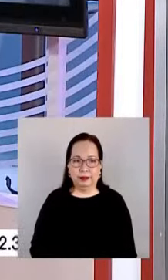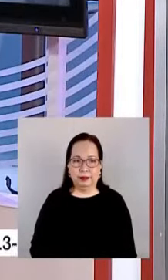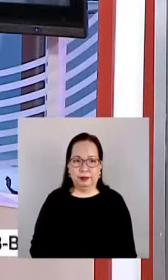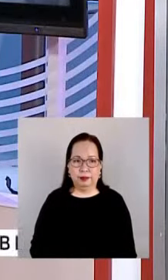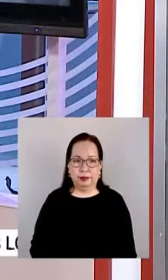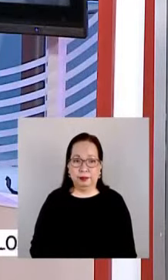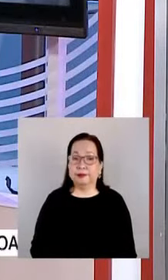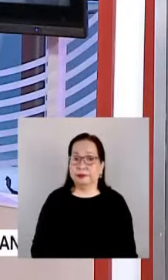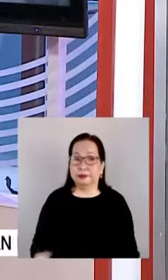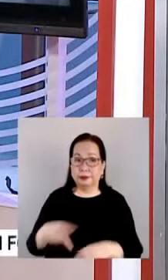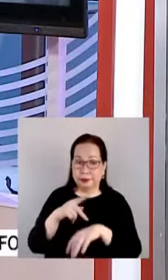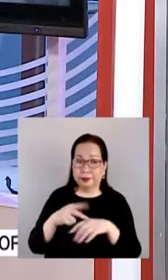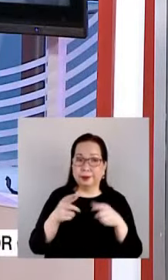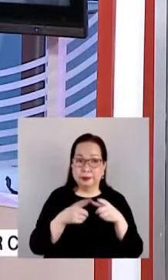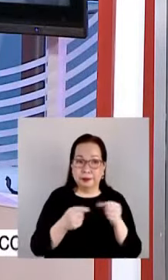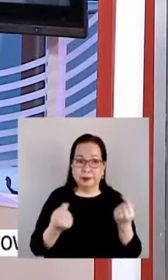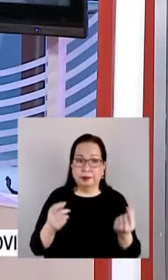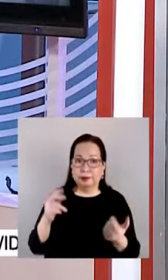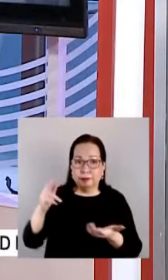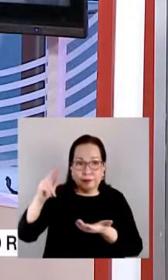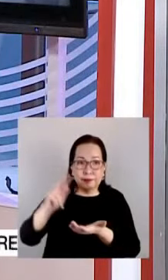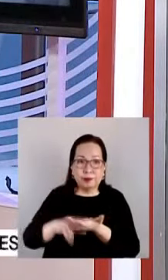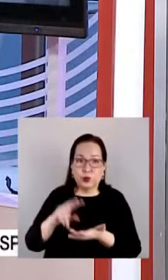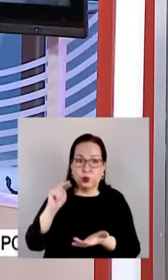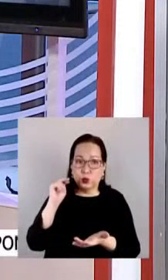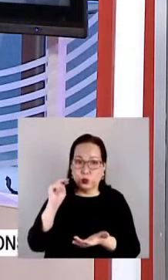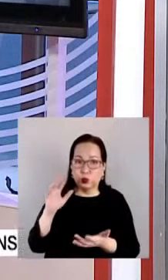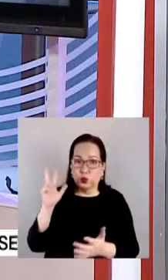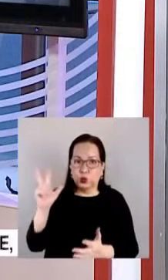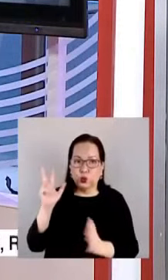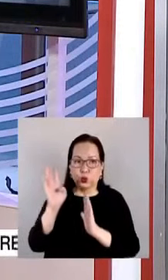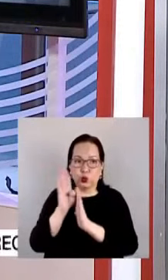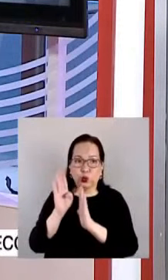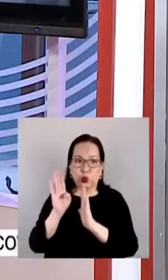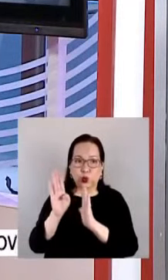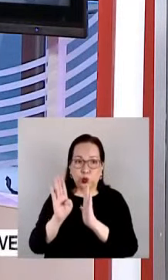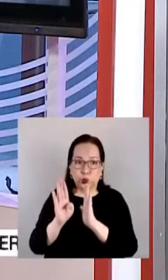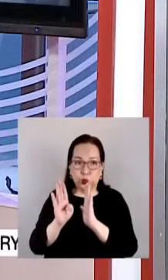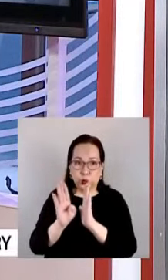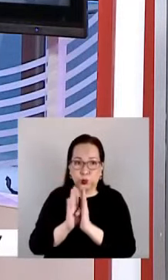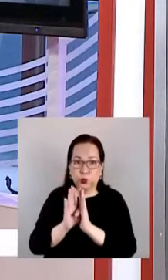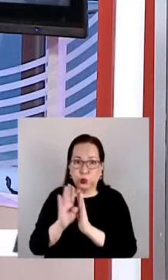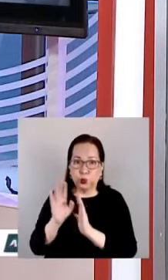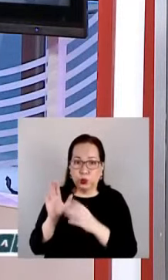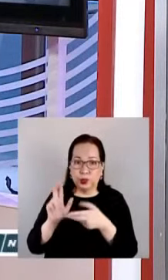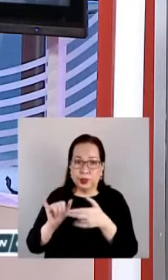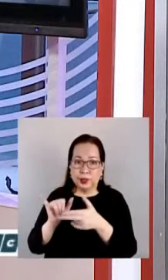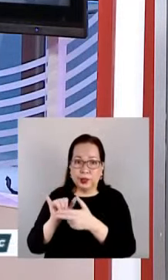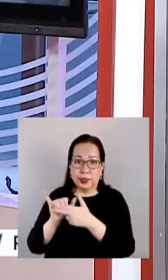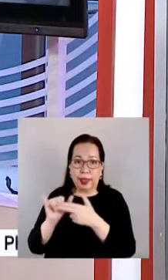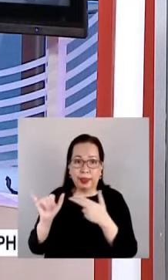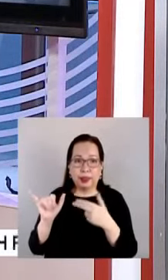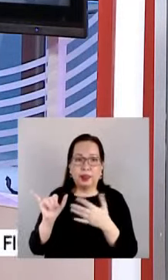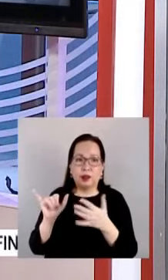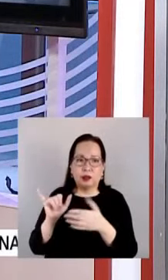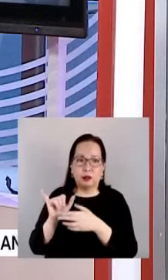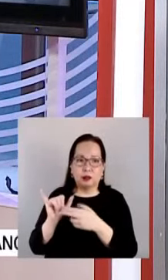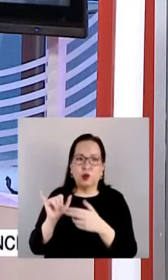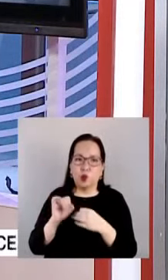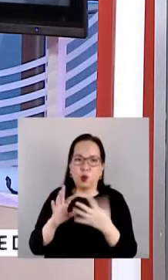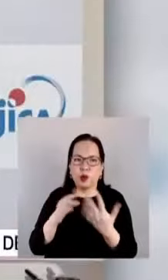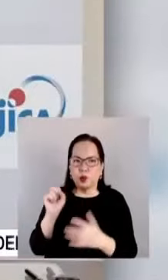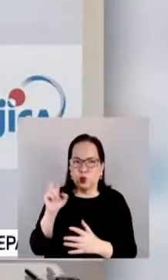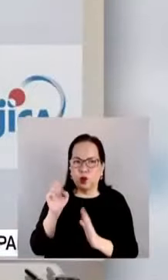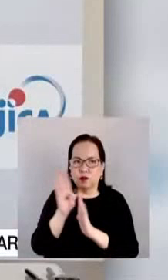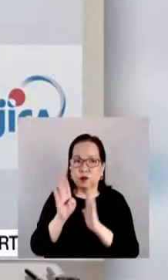The Philippines and Japan sign a new 30 billion yen, make that 30 billion yen or 12 billion peso COVID loan. The